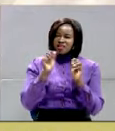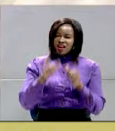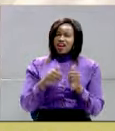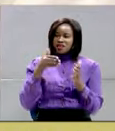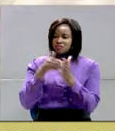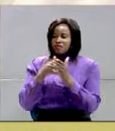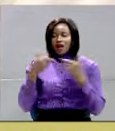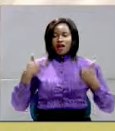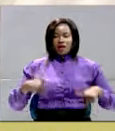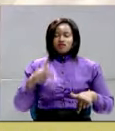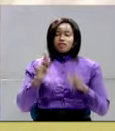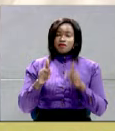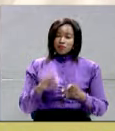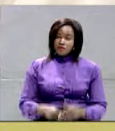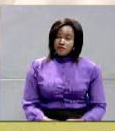health.